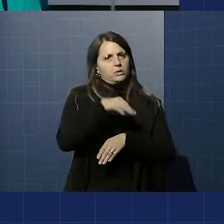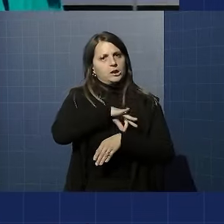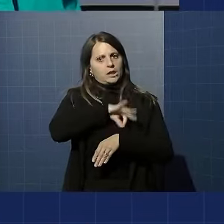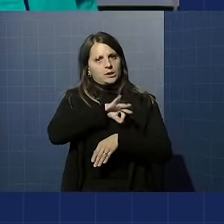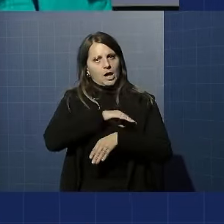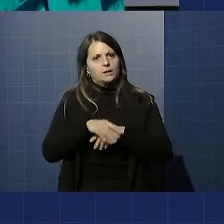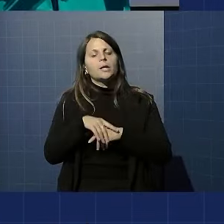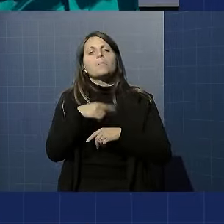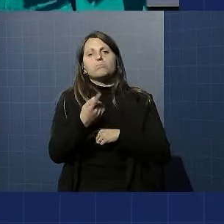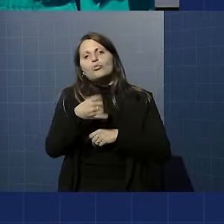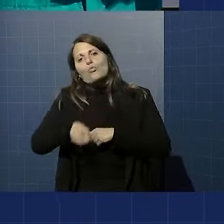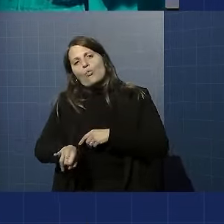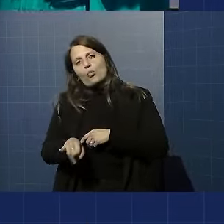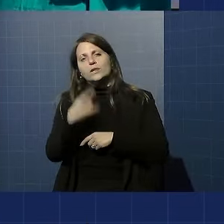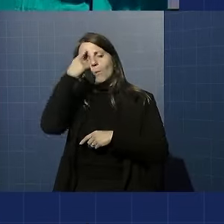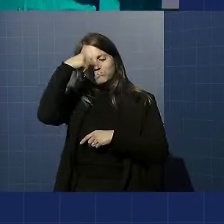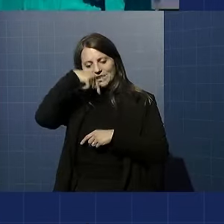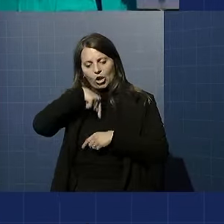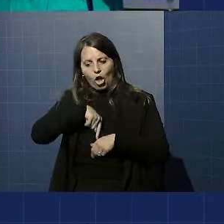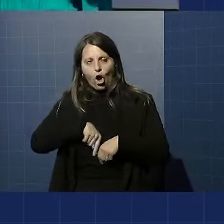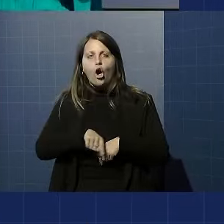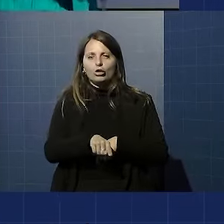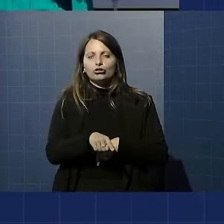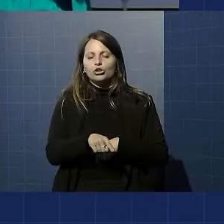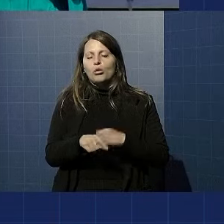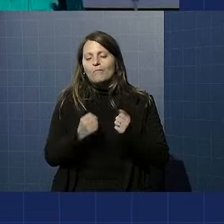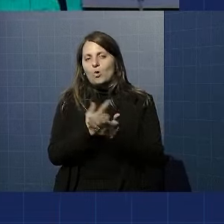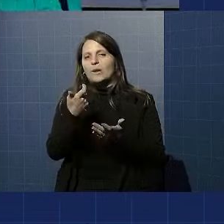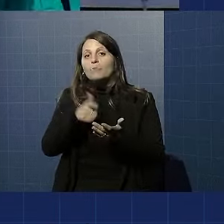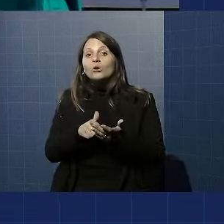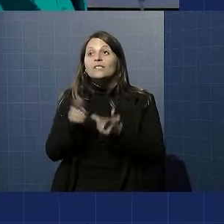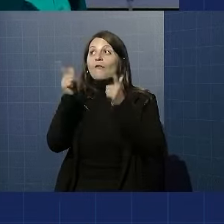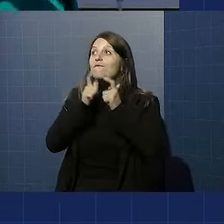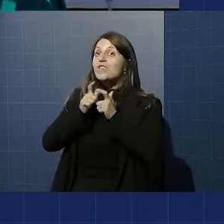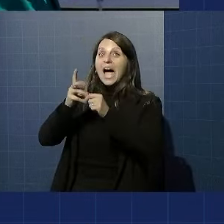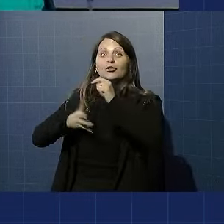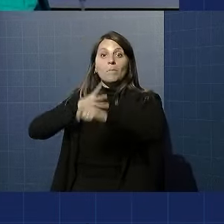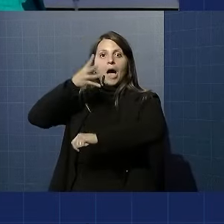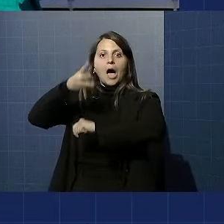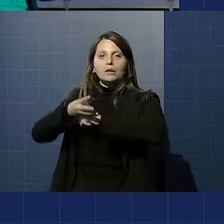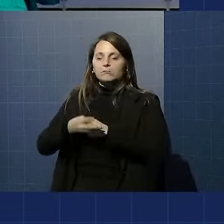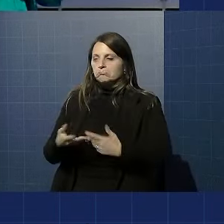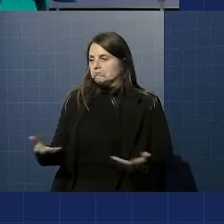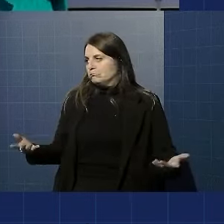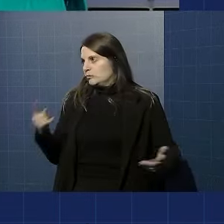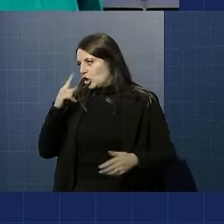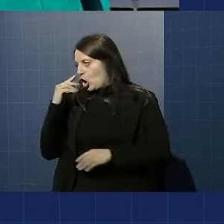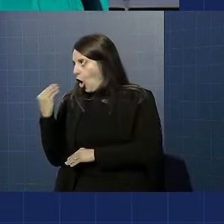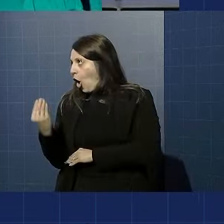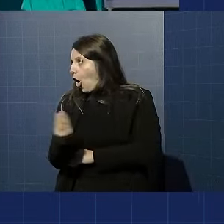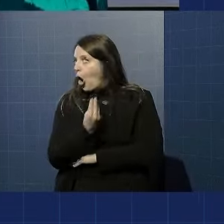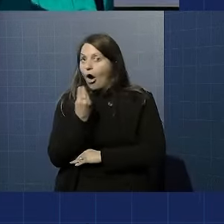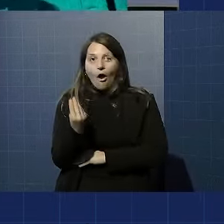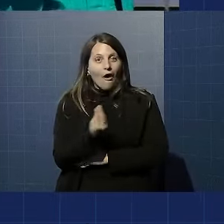is going to be very boring. Imagine that you go on a holiday and you get in the car and you drive somewhere, but you drive